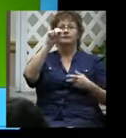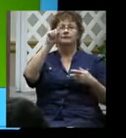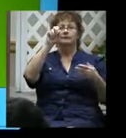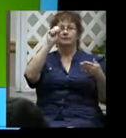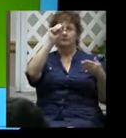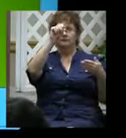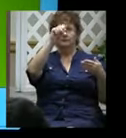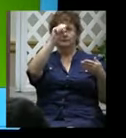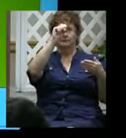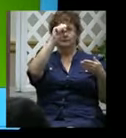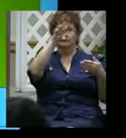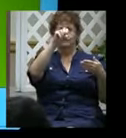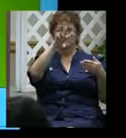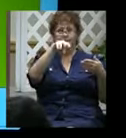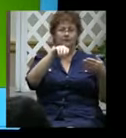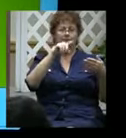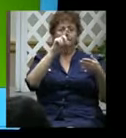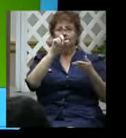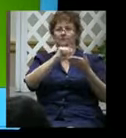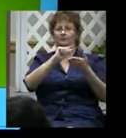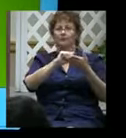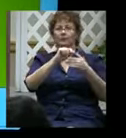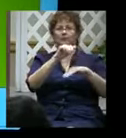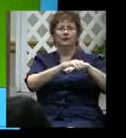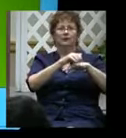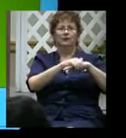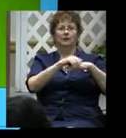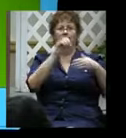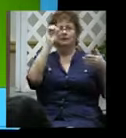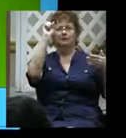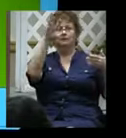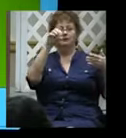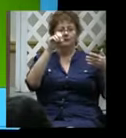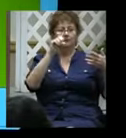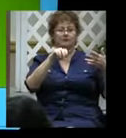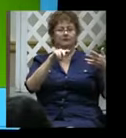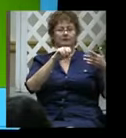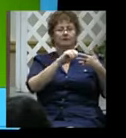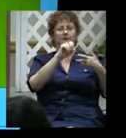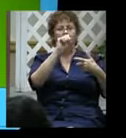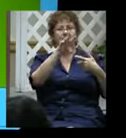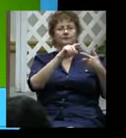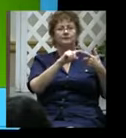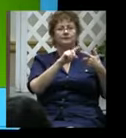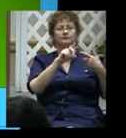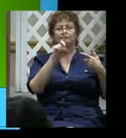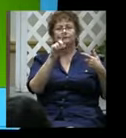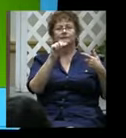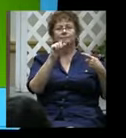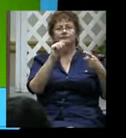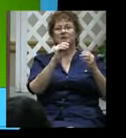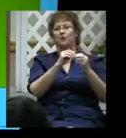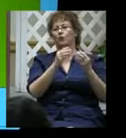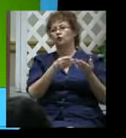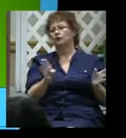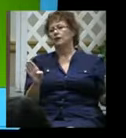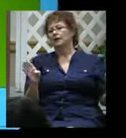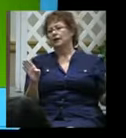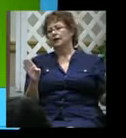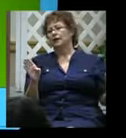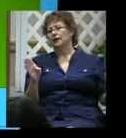on the date you print the letter, which will be in English, you're now giving the date a little more generic, just dropping